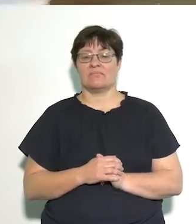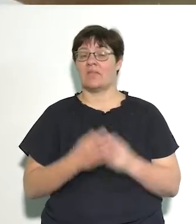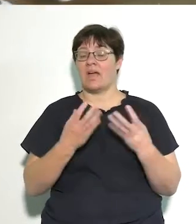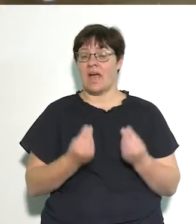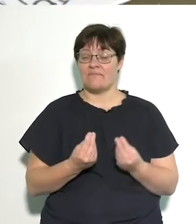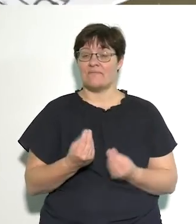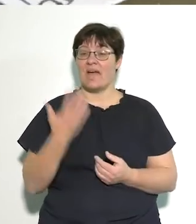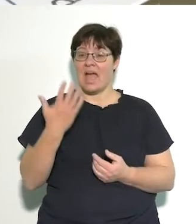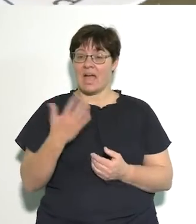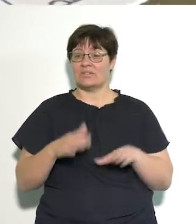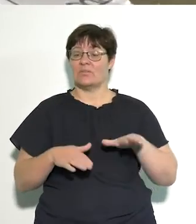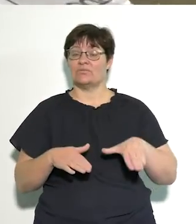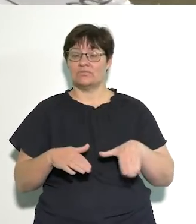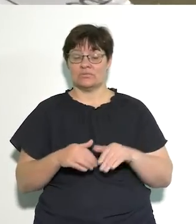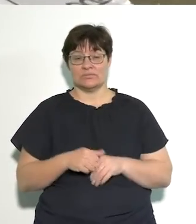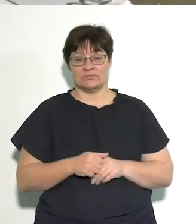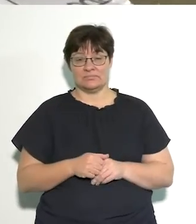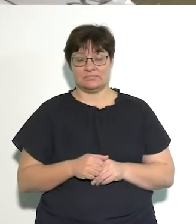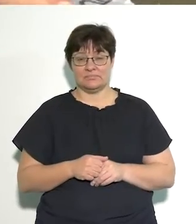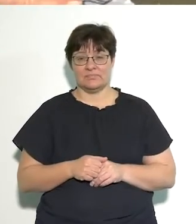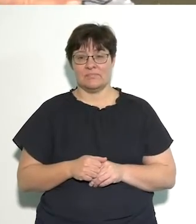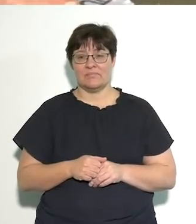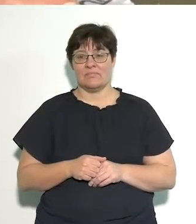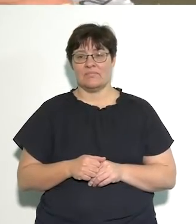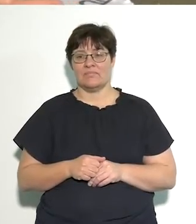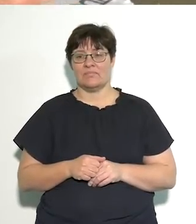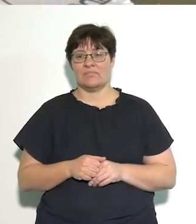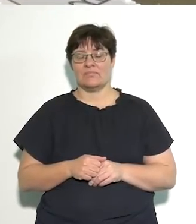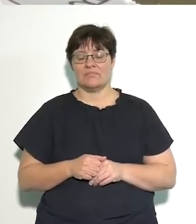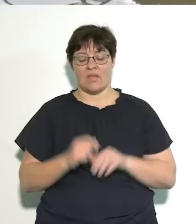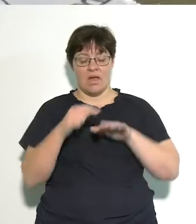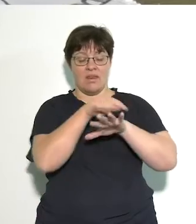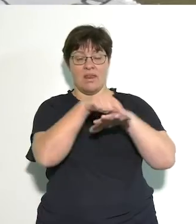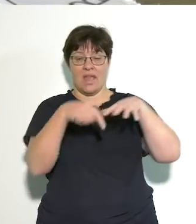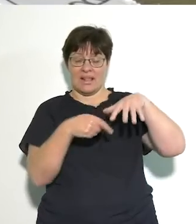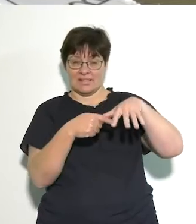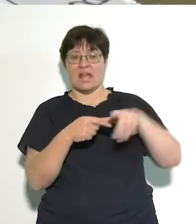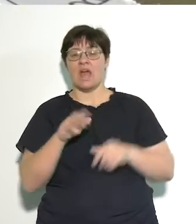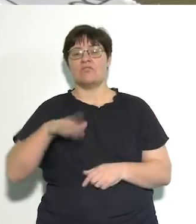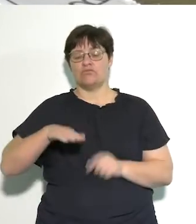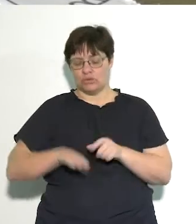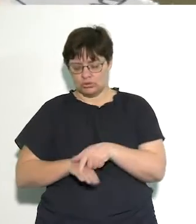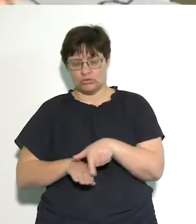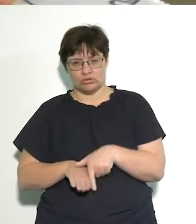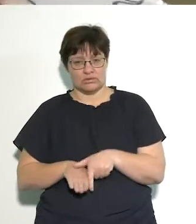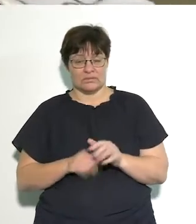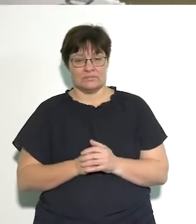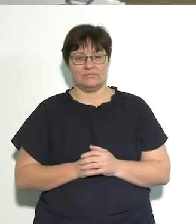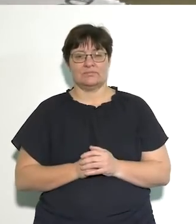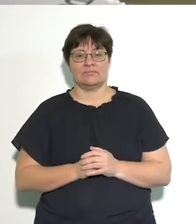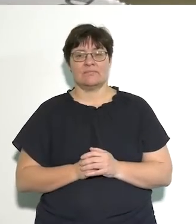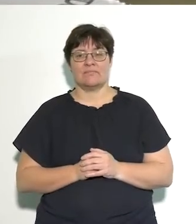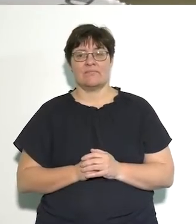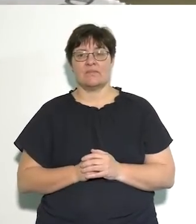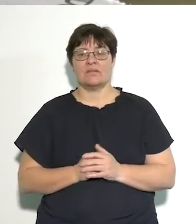Then I've got a hand and a foot. I can just demarcate the toenails and the fingernails, and then I can